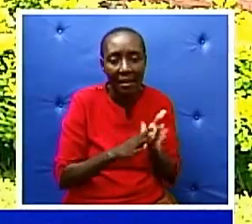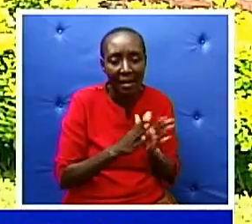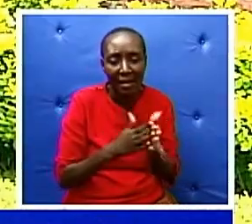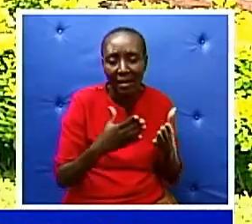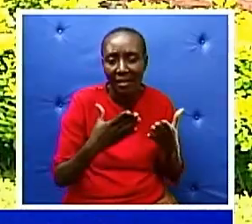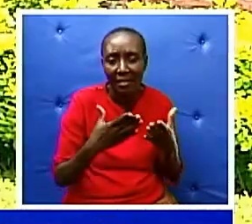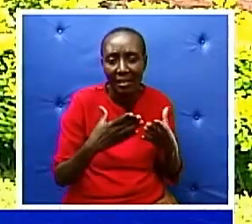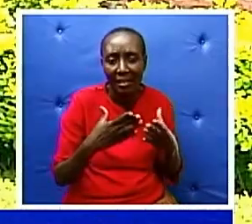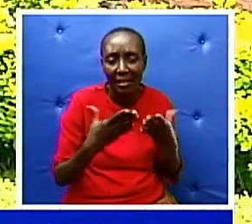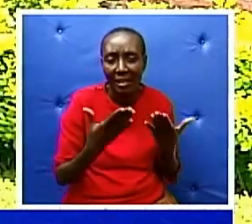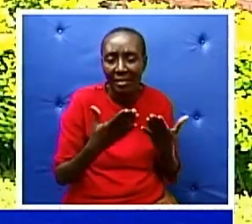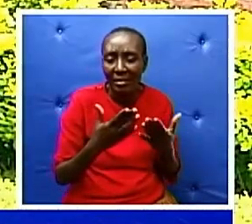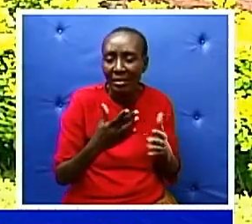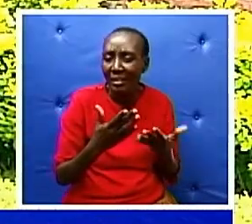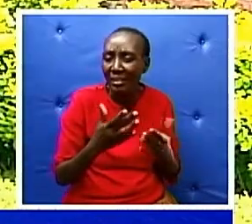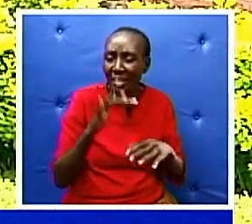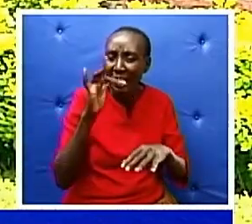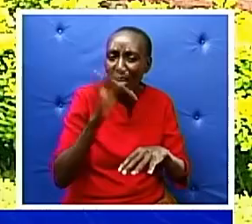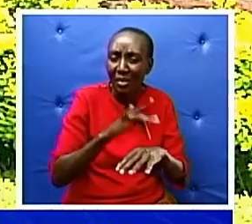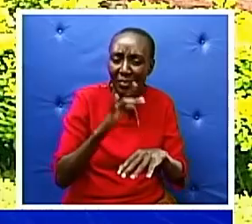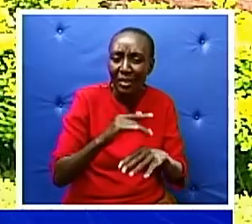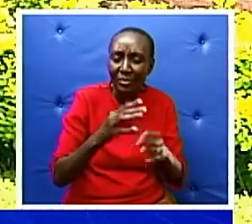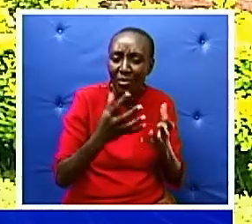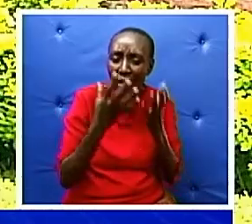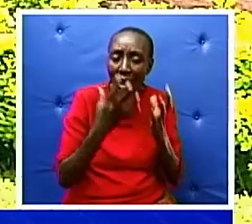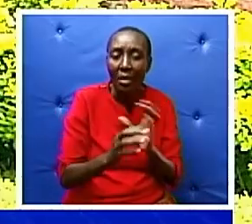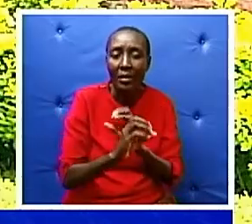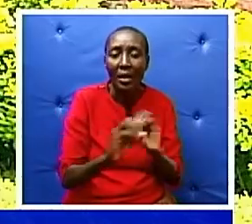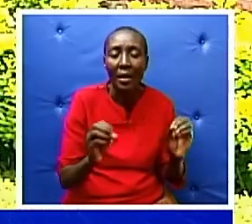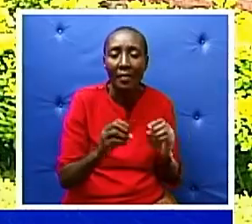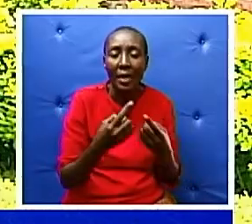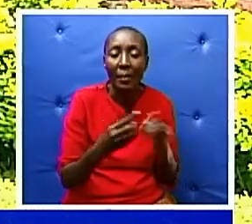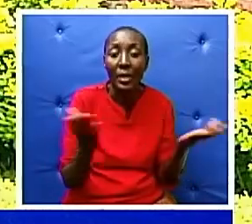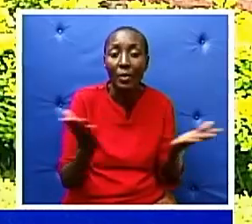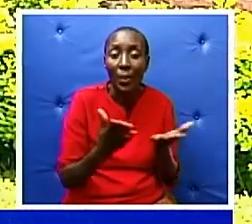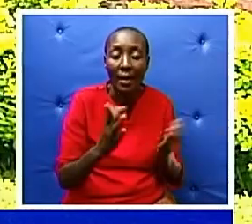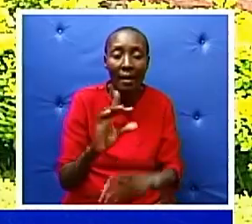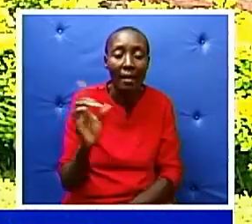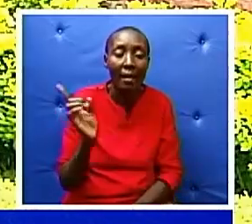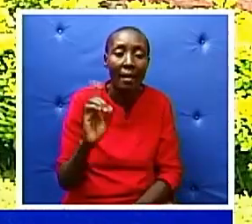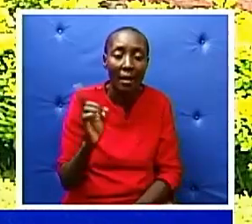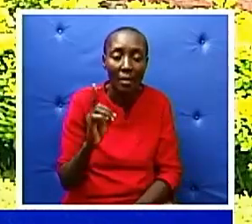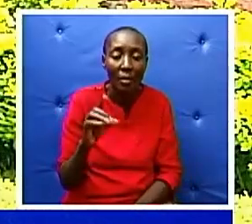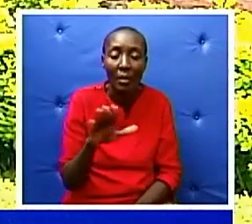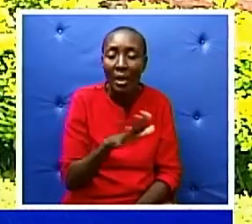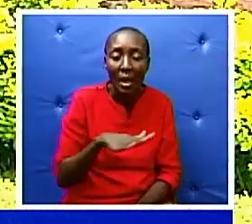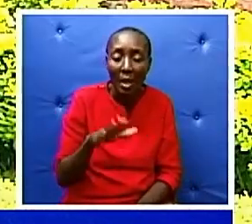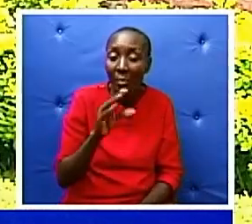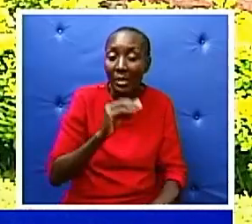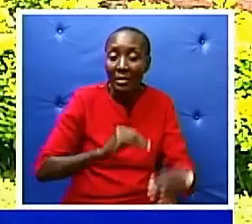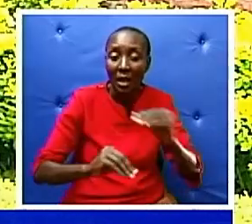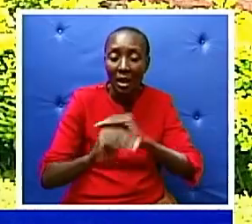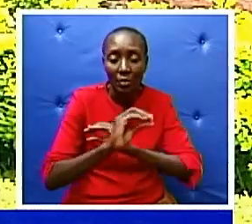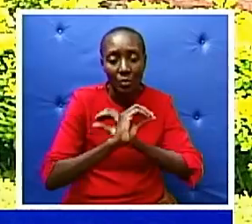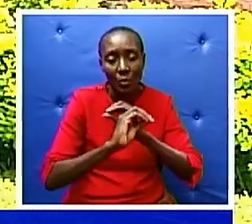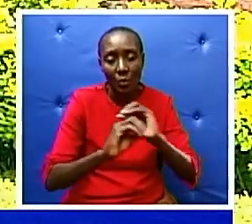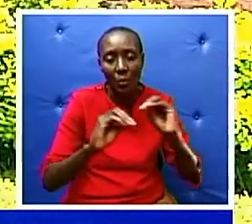numbers recorded in those areas. We still had high numbers recorded in Nairobi, where we didn't have a by-election at